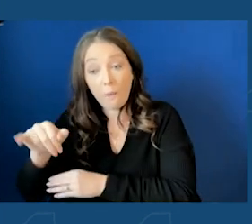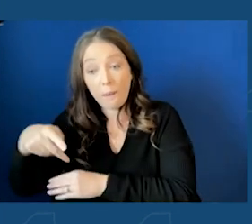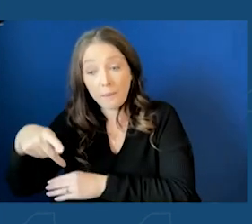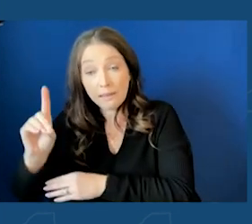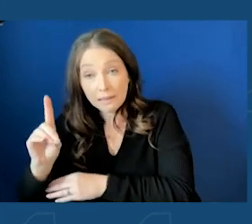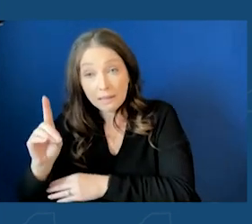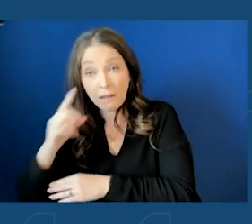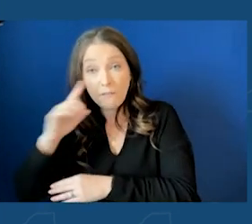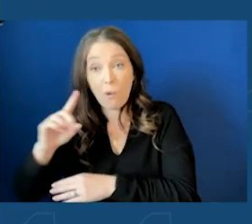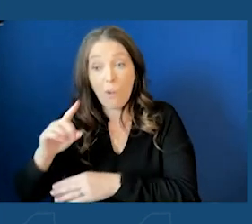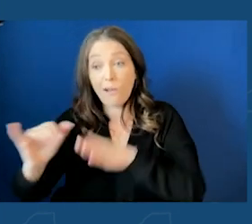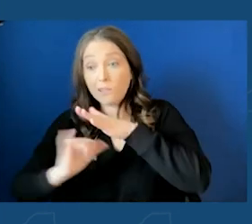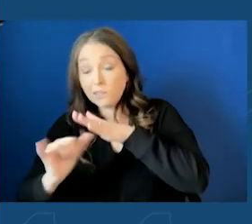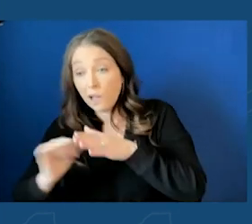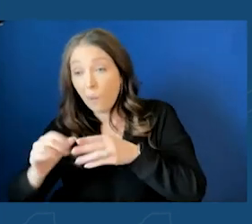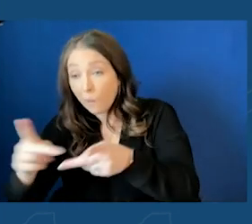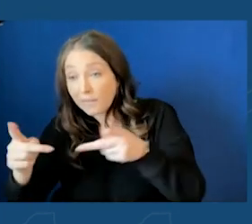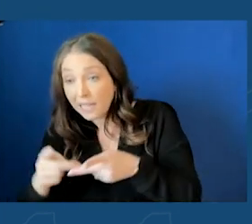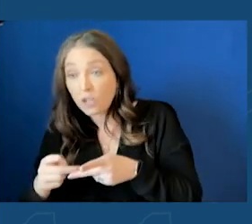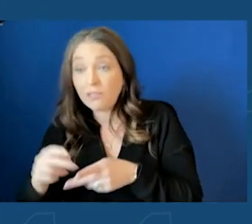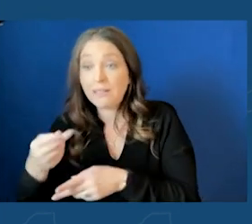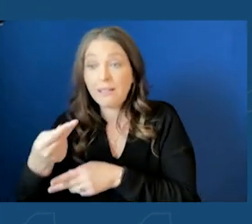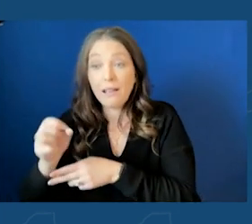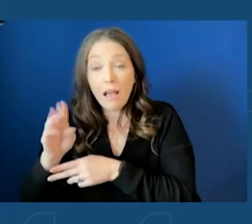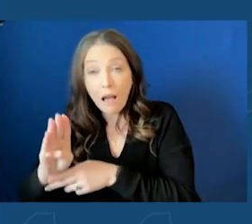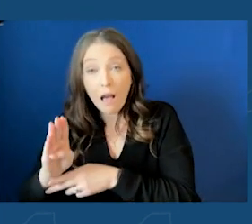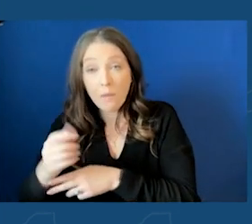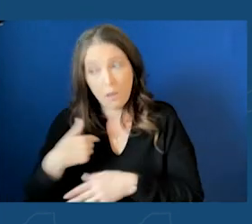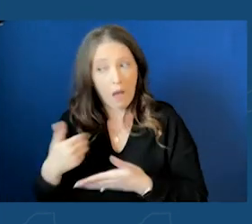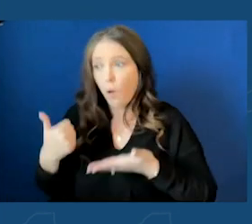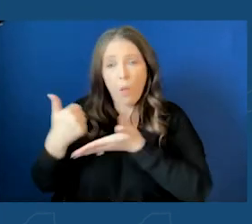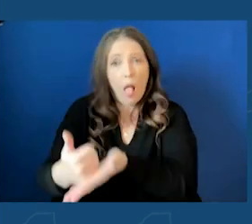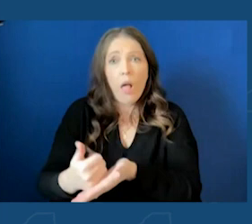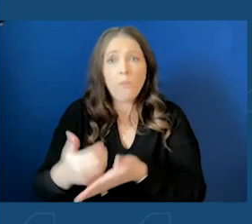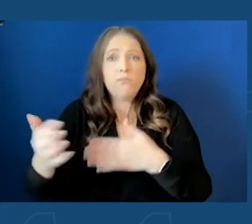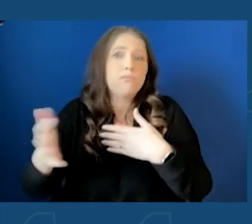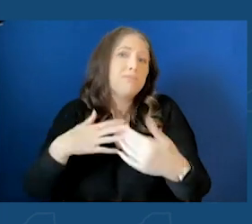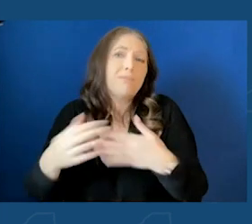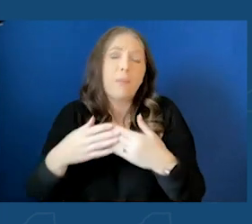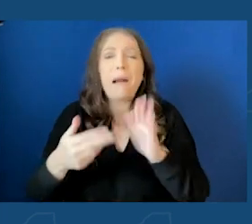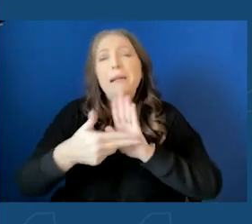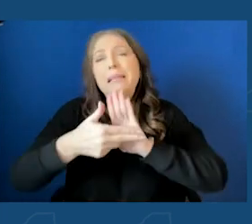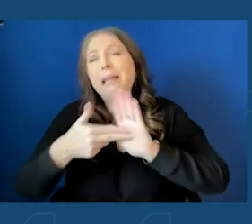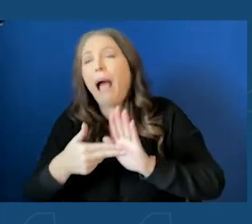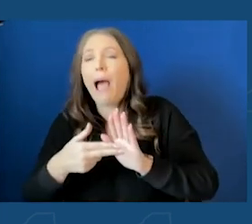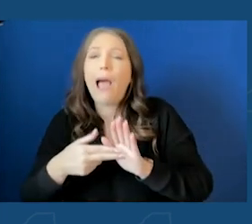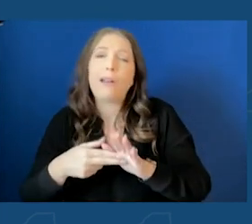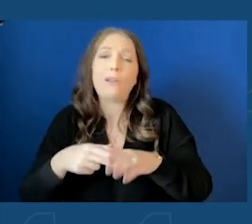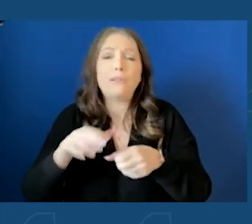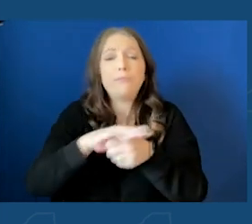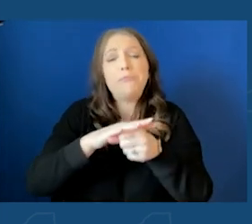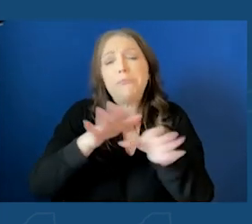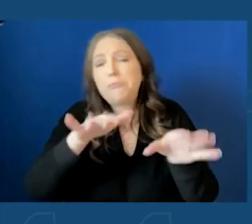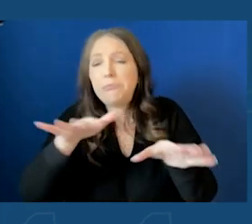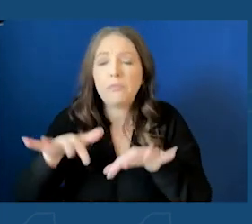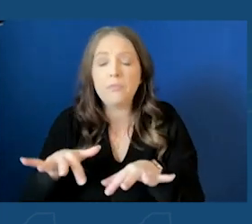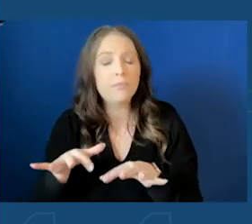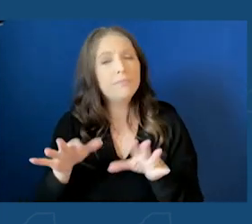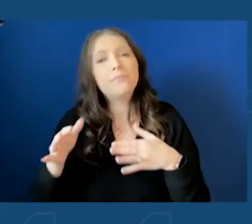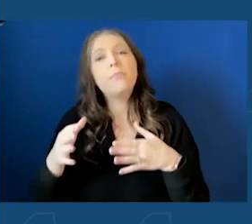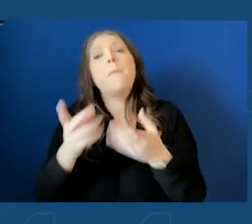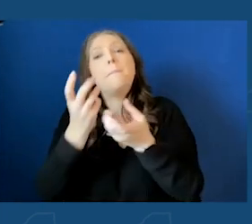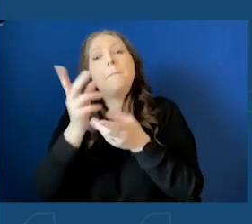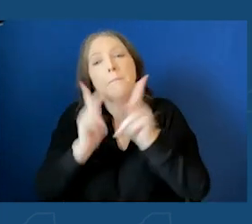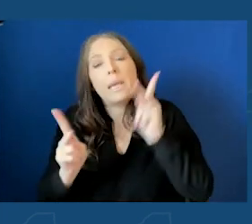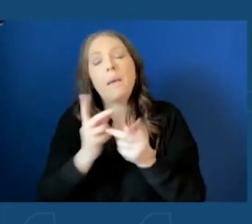hubs, I'll do that. Because I don't care about titles, jurisdiction. let's make people be safer and work